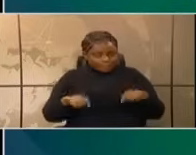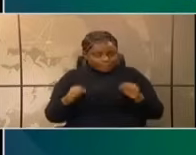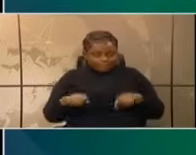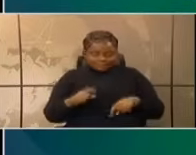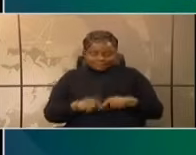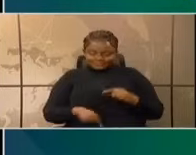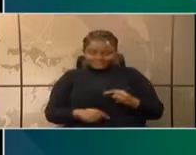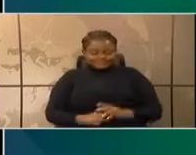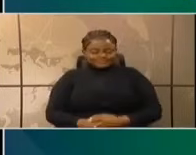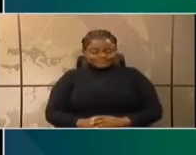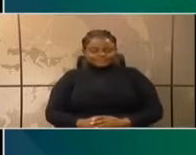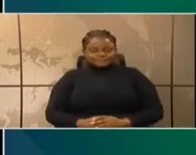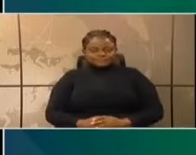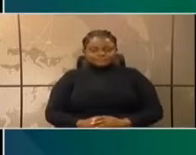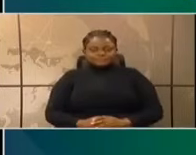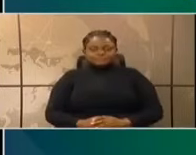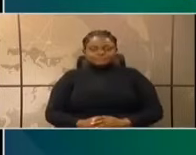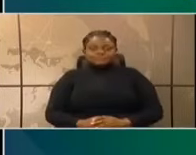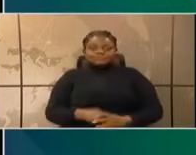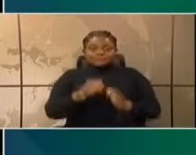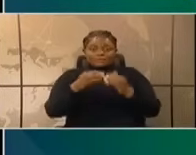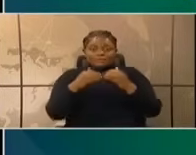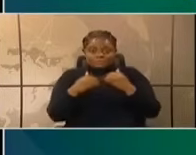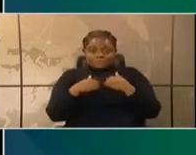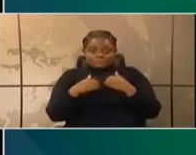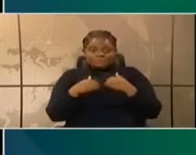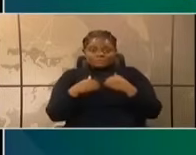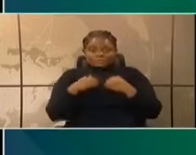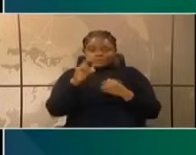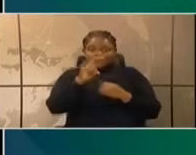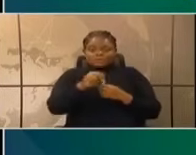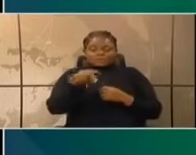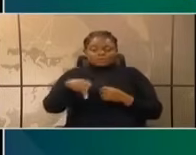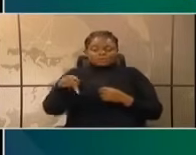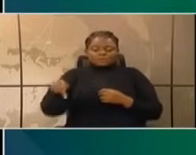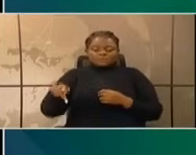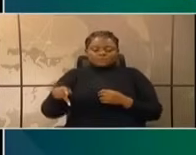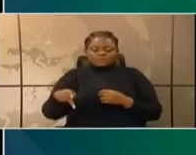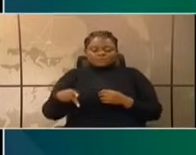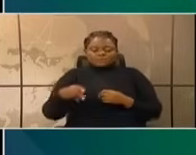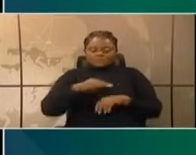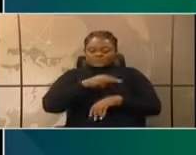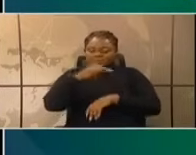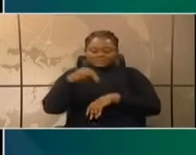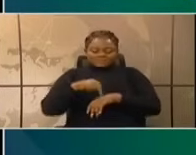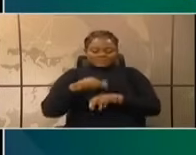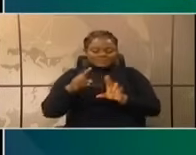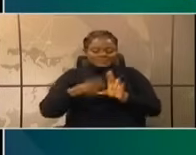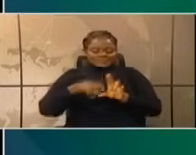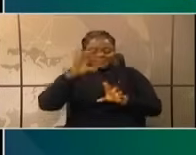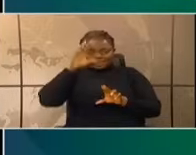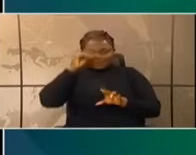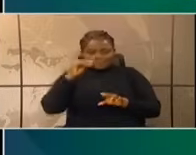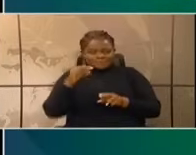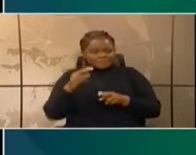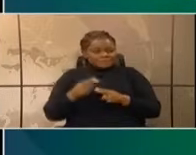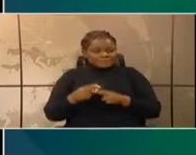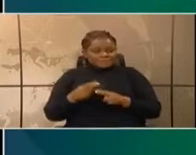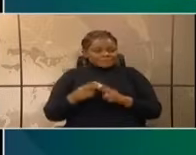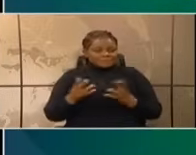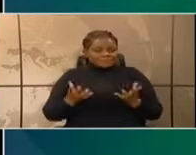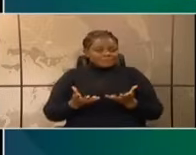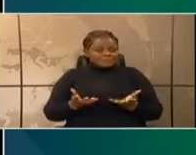Ah. Mimi tiwe. Bisa MPP national chairman ya friends eh. MPP for national chairman ya friends eh. Mwami yu